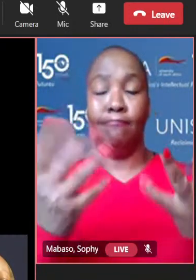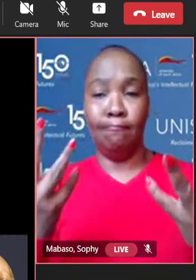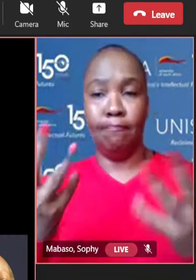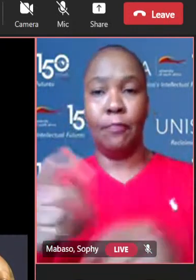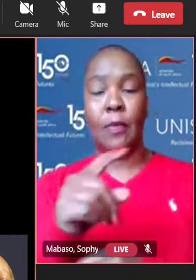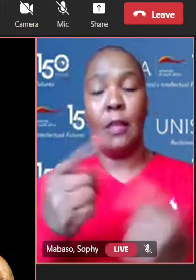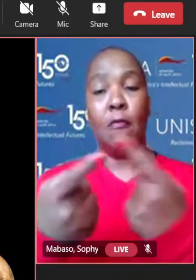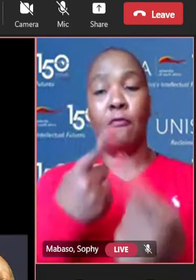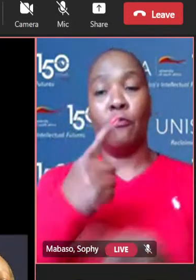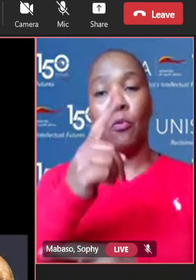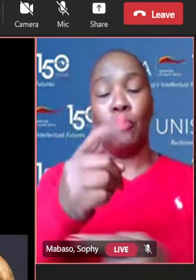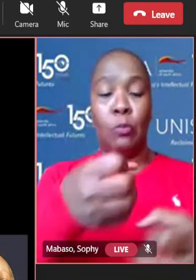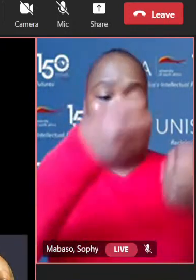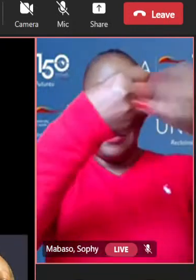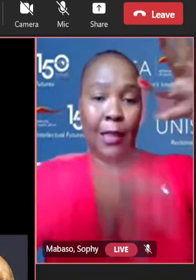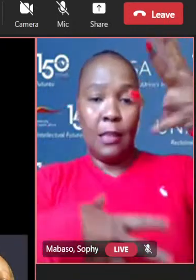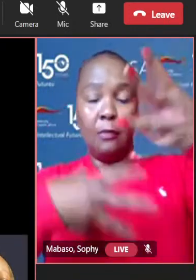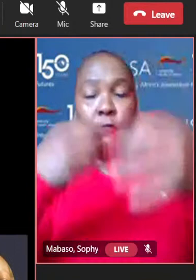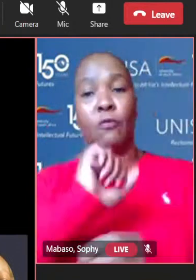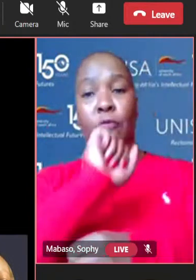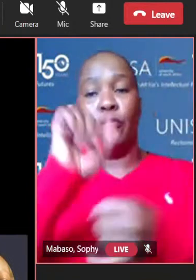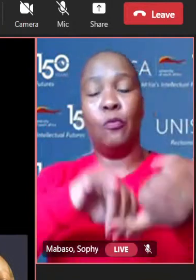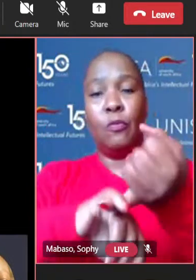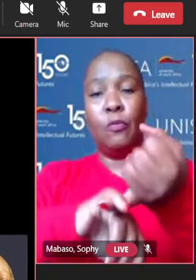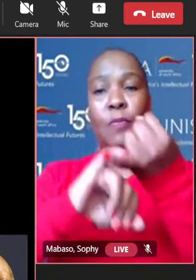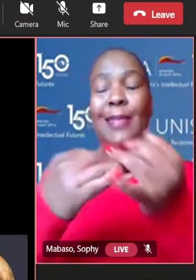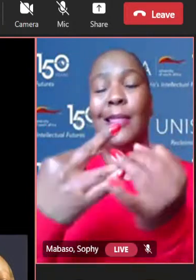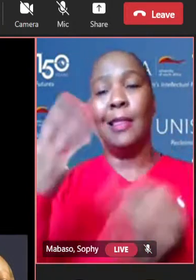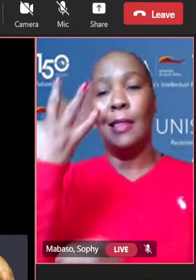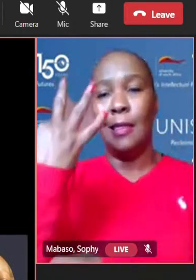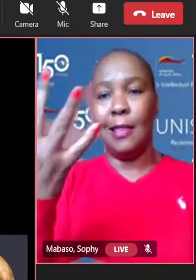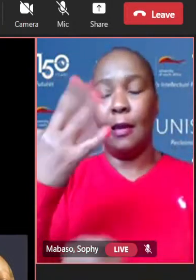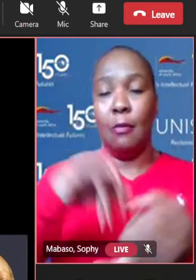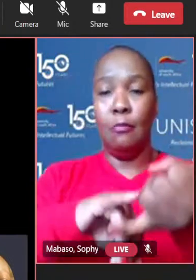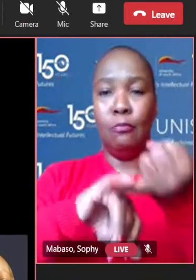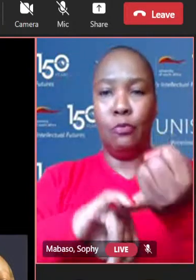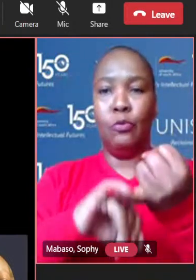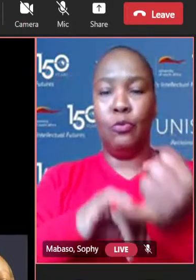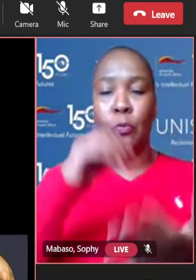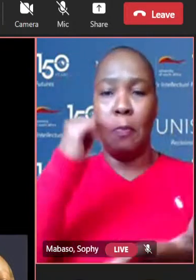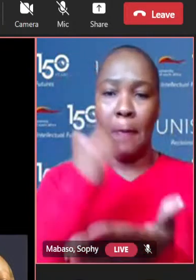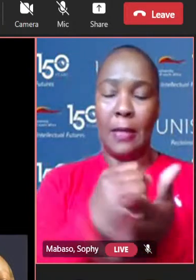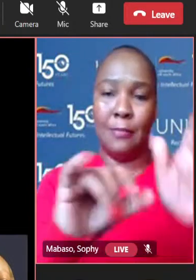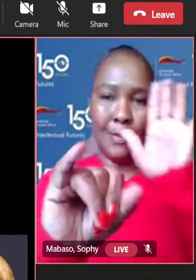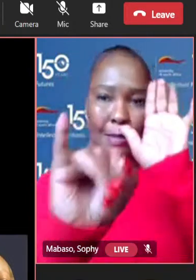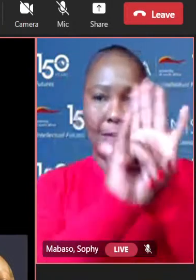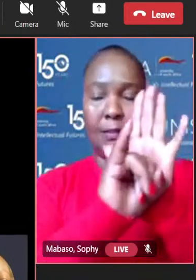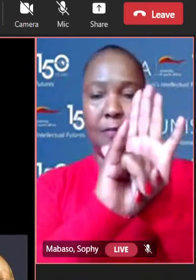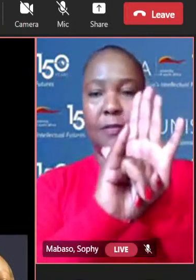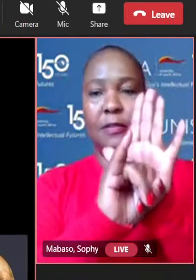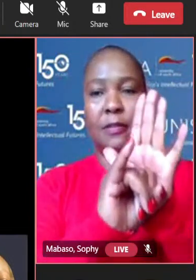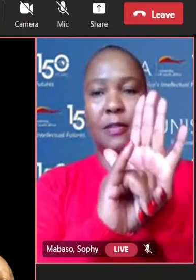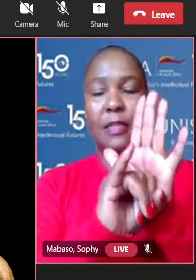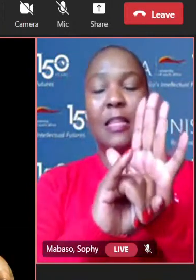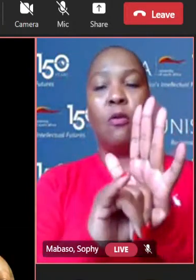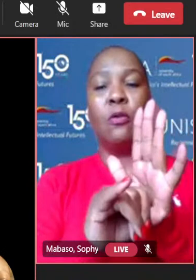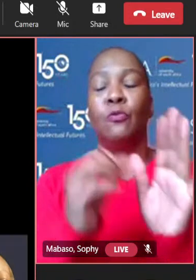of modules, there are 3 modules that must be identified,